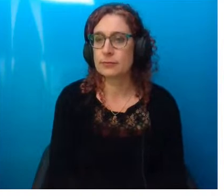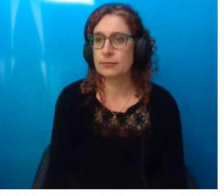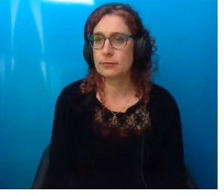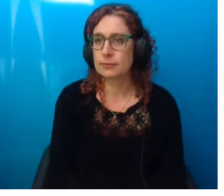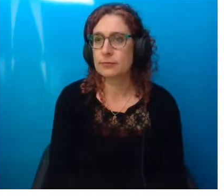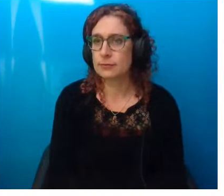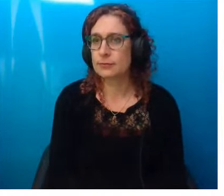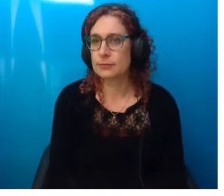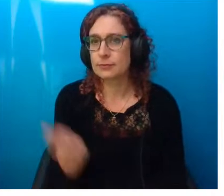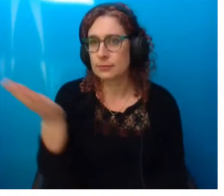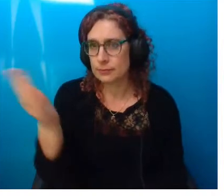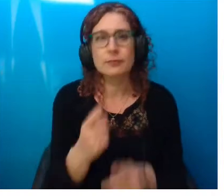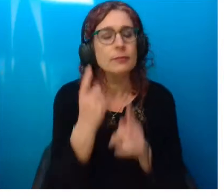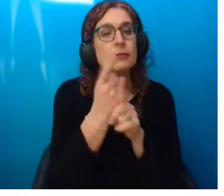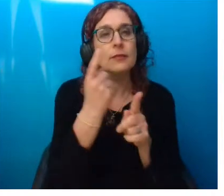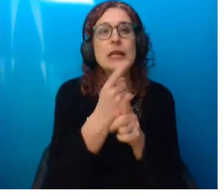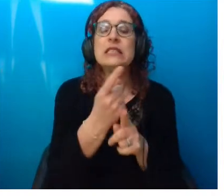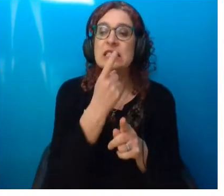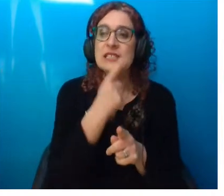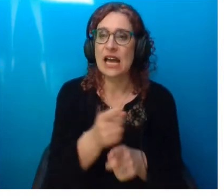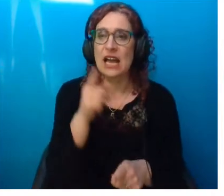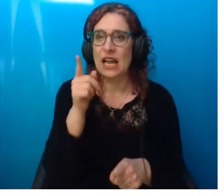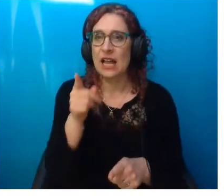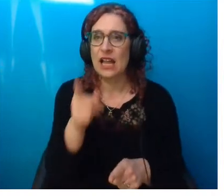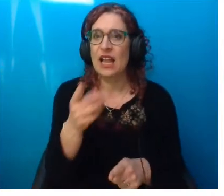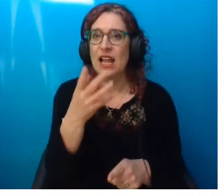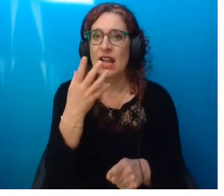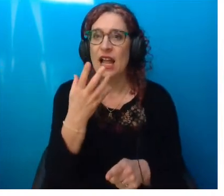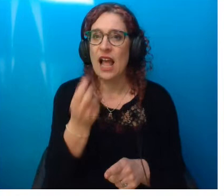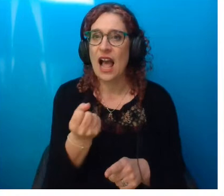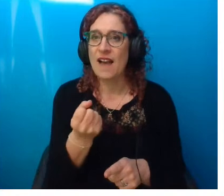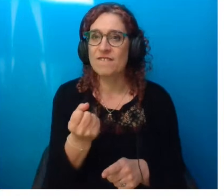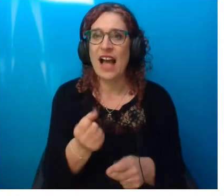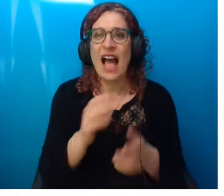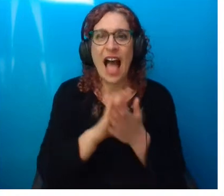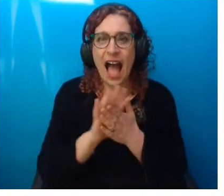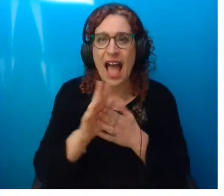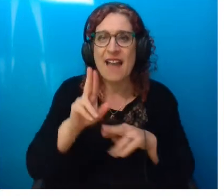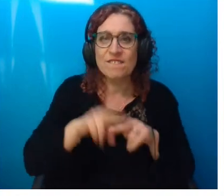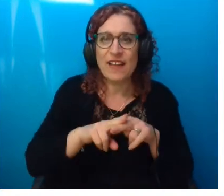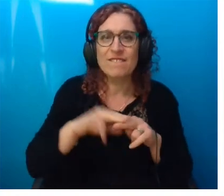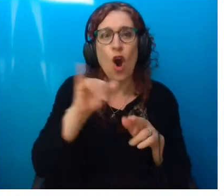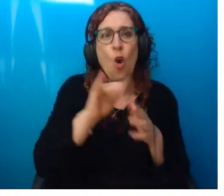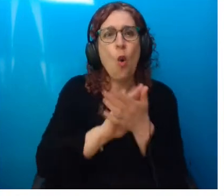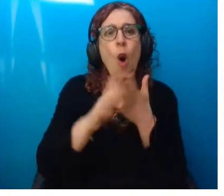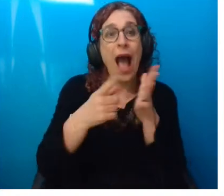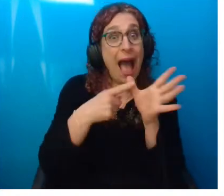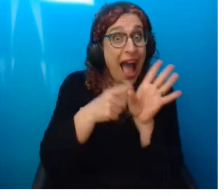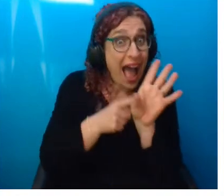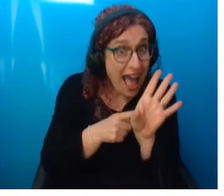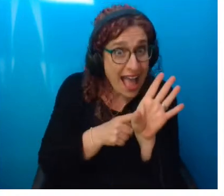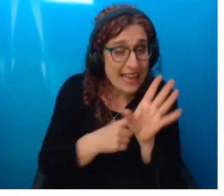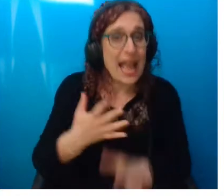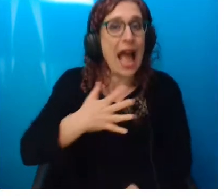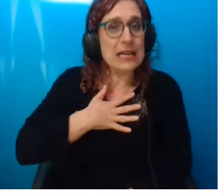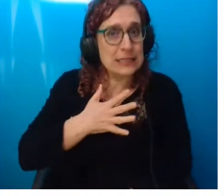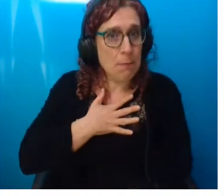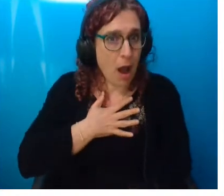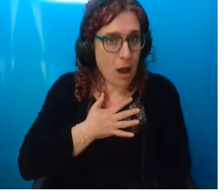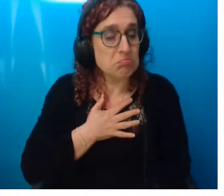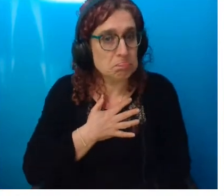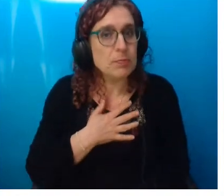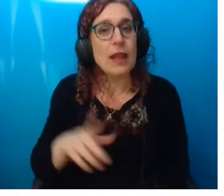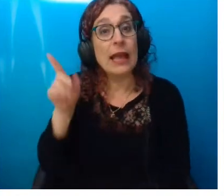symptoms causing Guitarus aestivus, hay fever, or hay asthma. He describes the chest